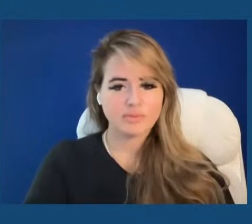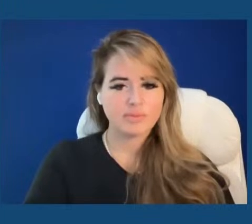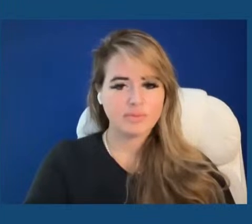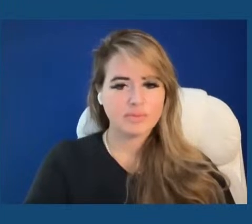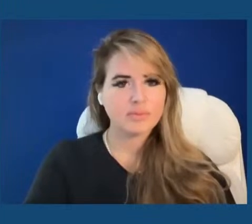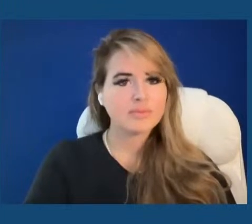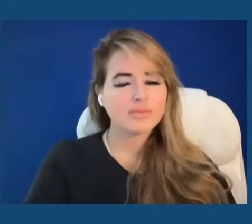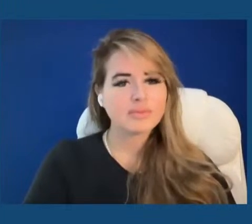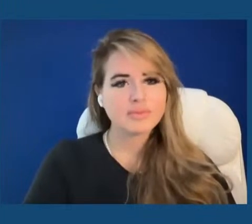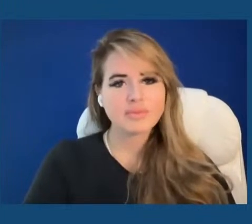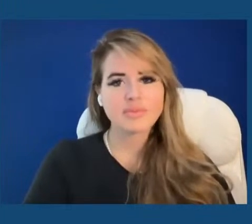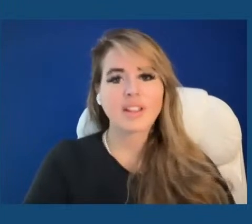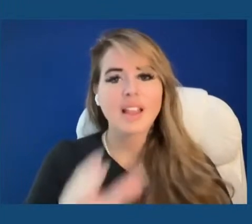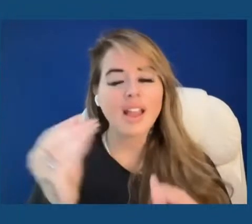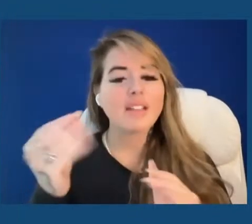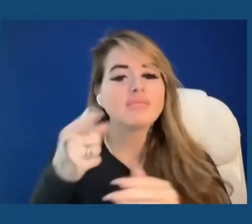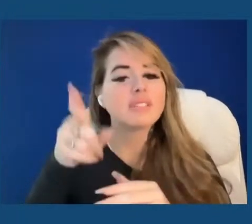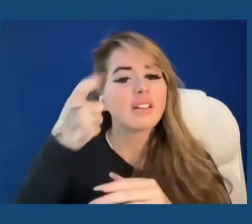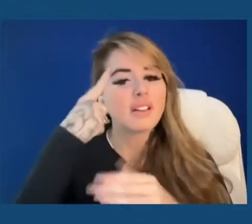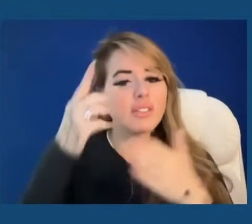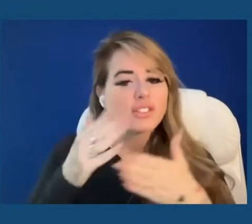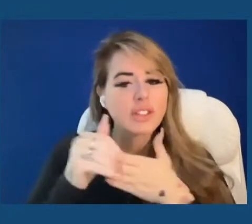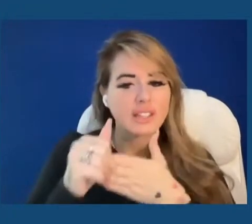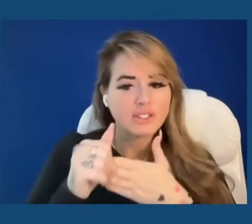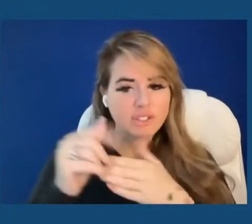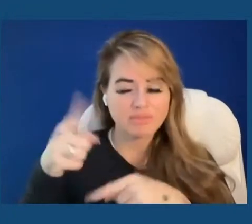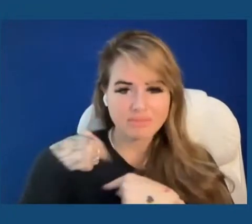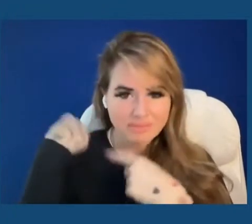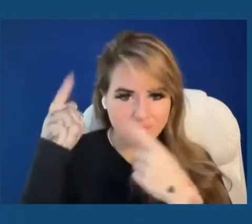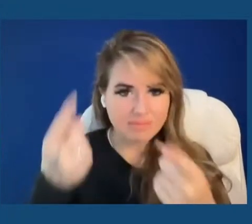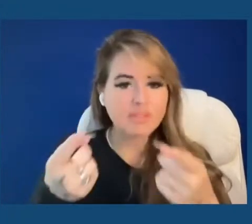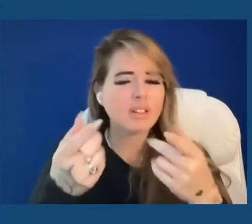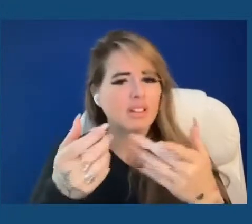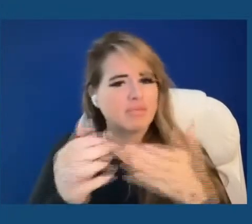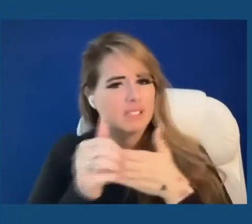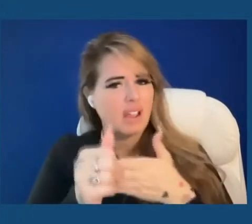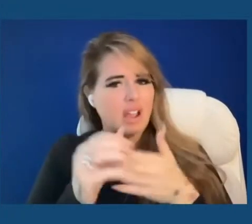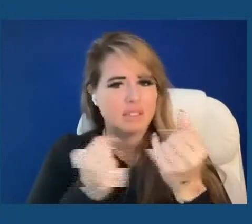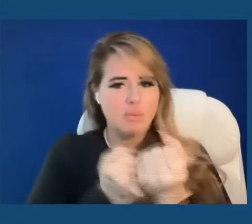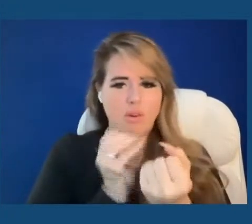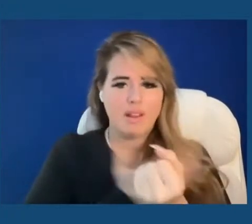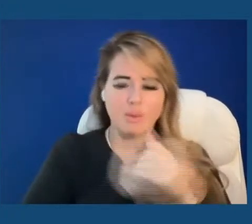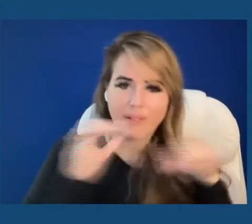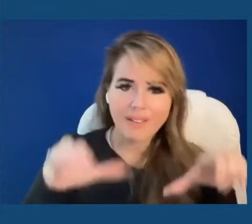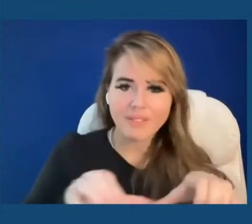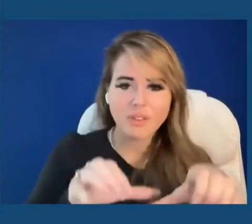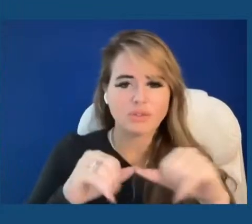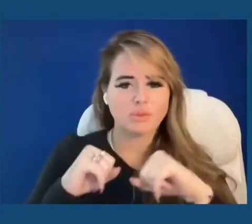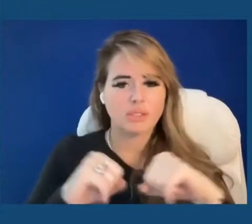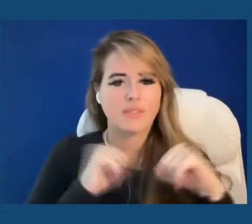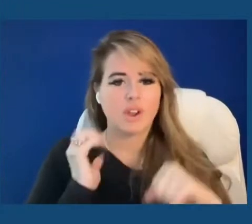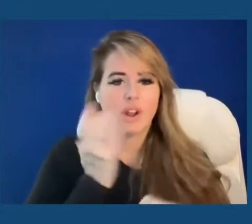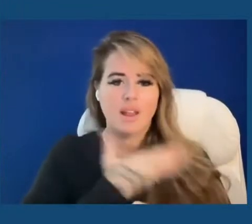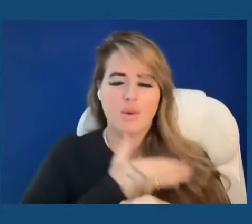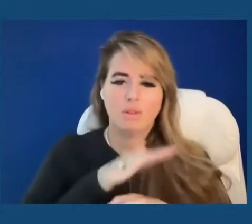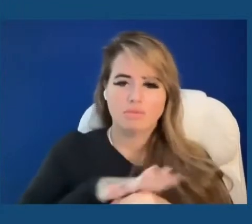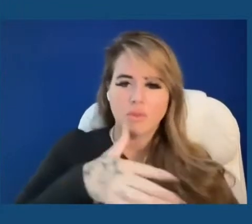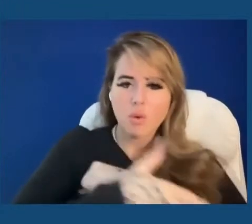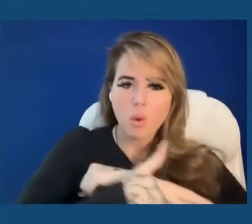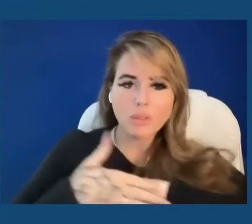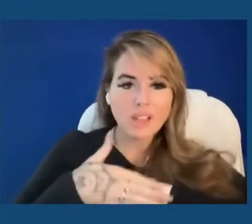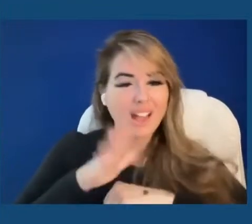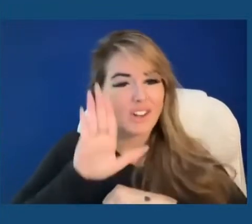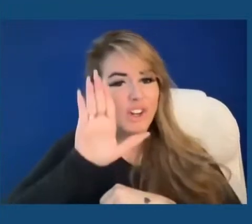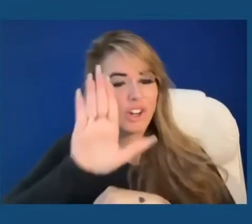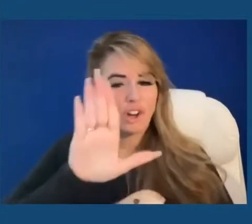Governor Hochul's leadership has been instrumental in guiding and supporting our efforts to safeguard our coastline. Her